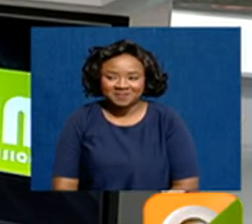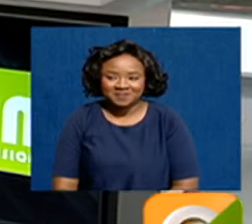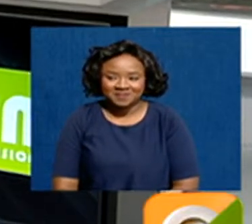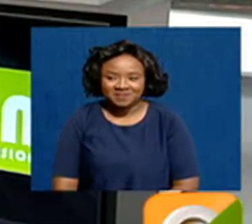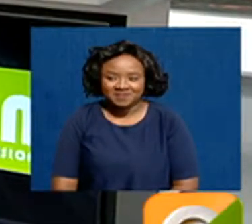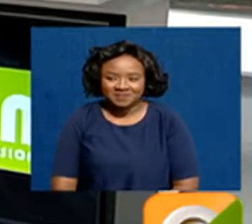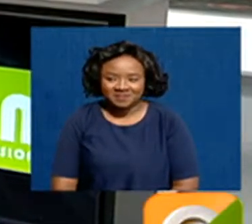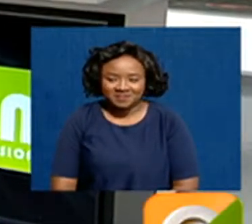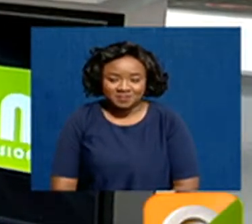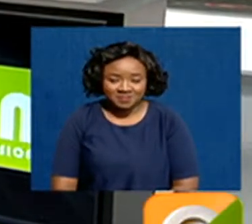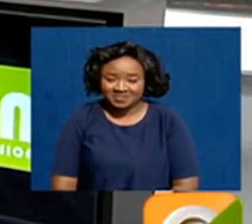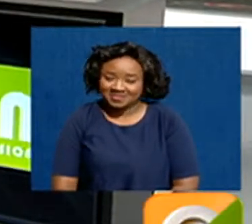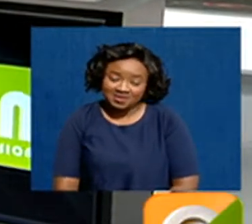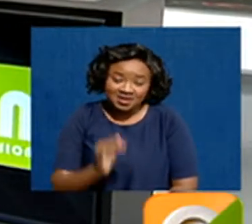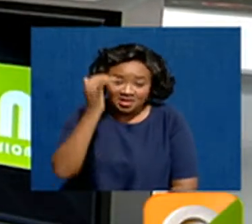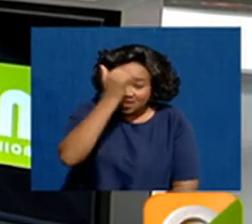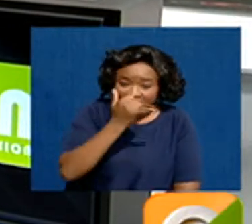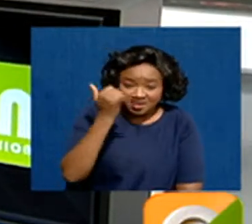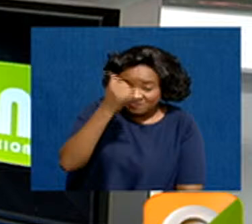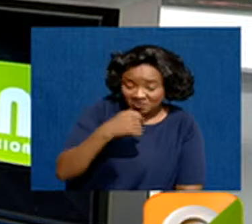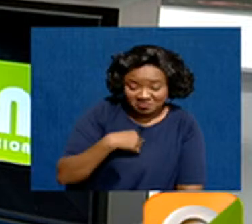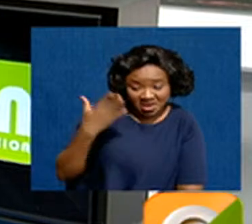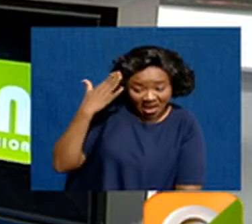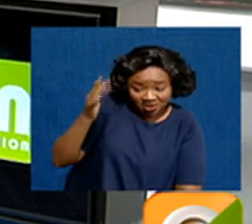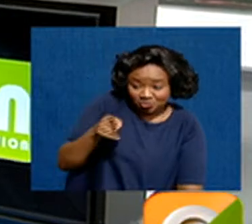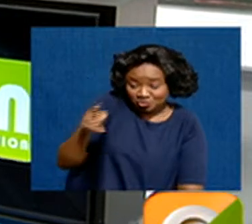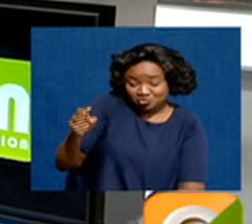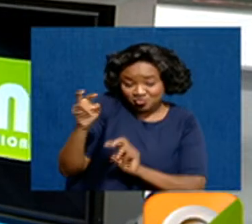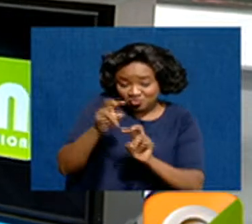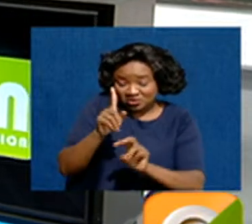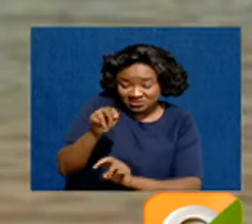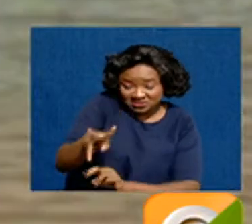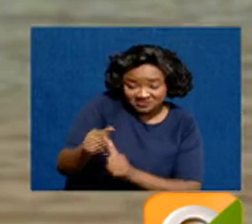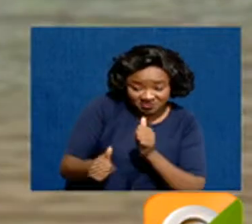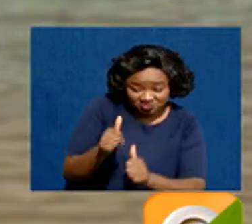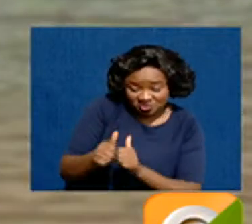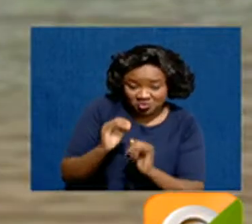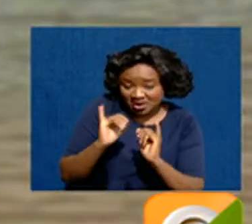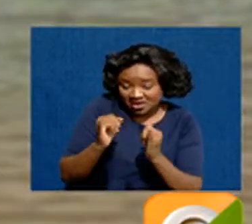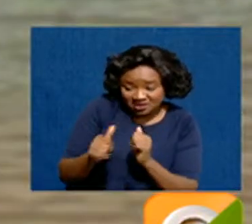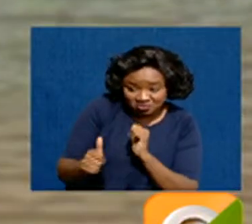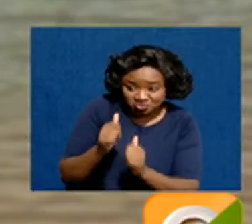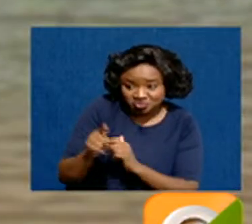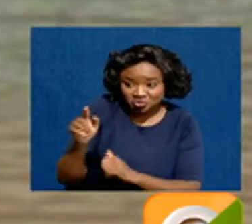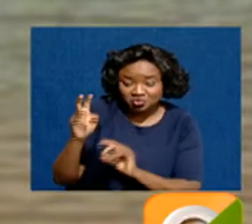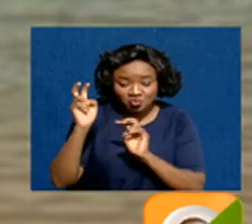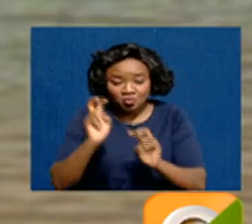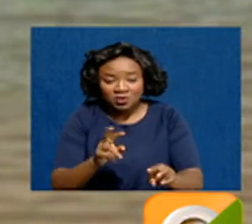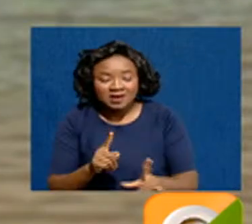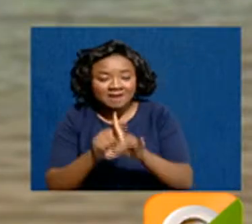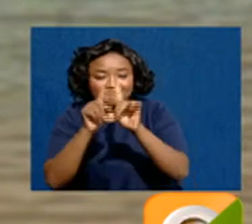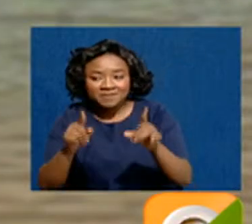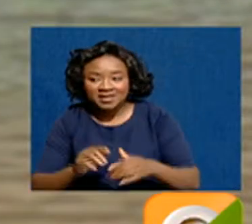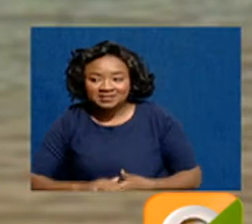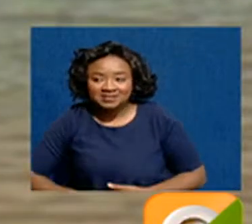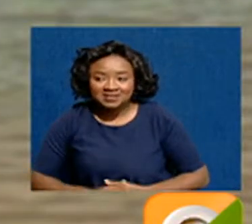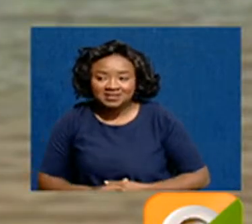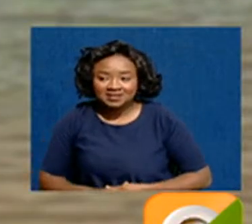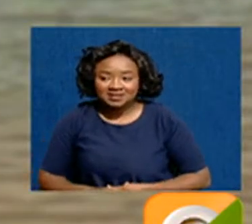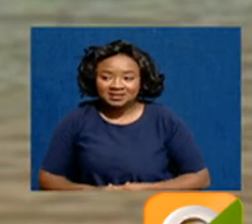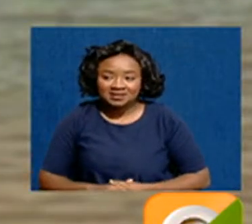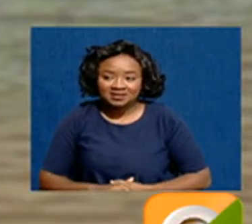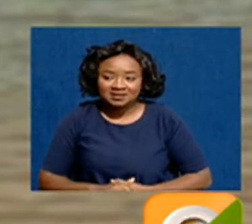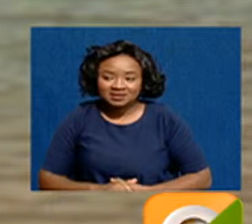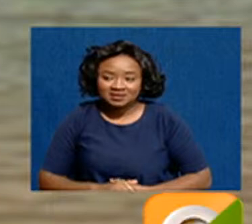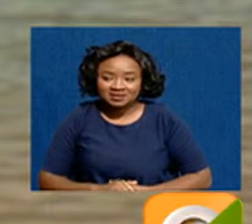of the news you followed, but I was at the airport not to go and fix the roof. I was at the airport. Did you